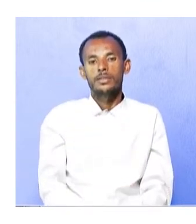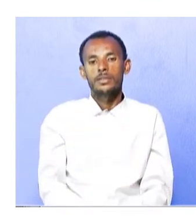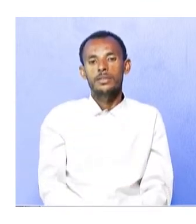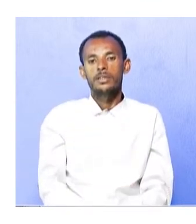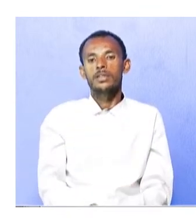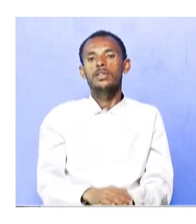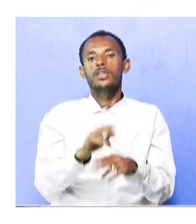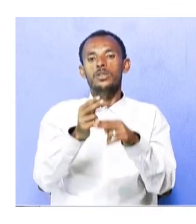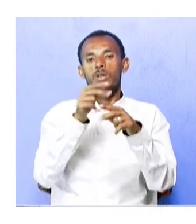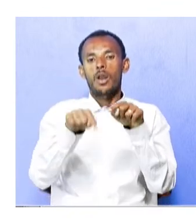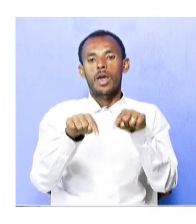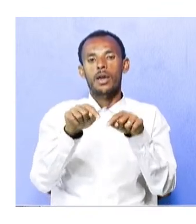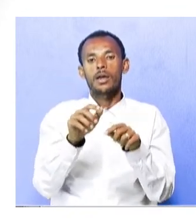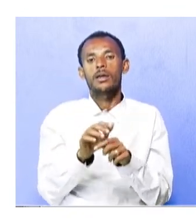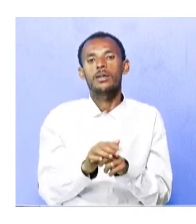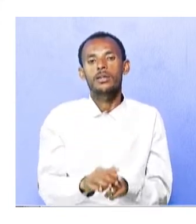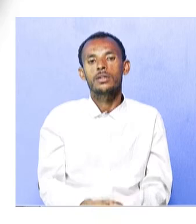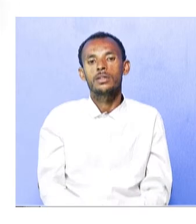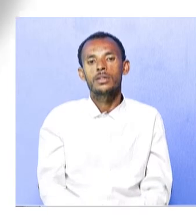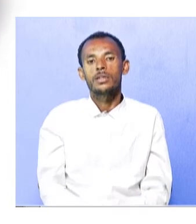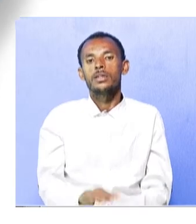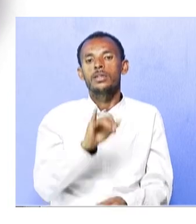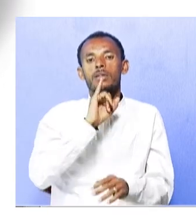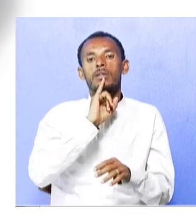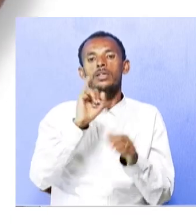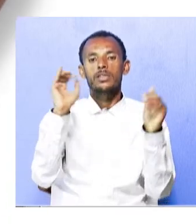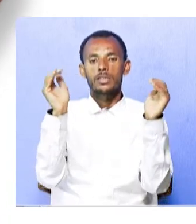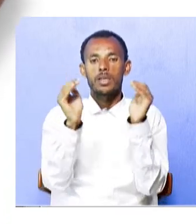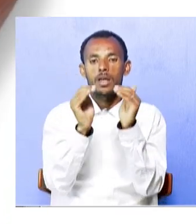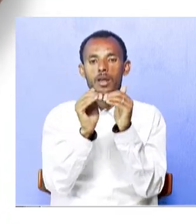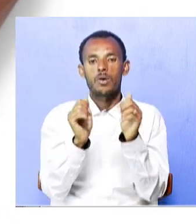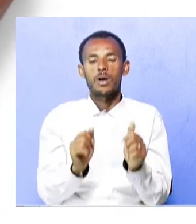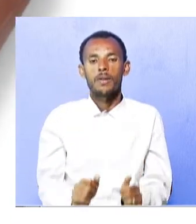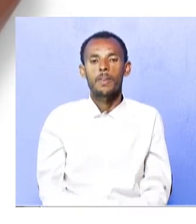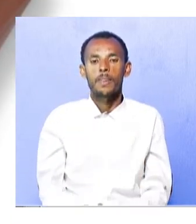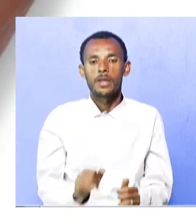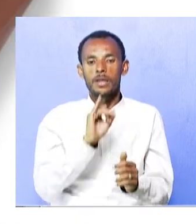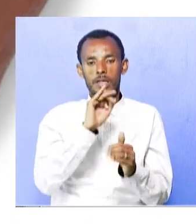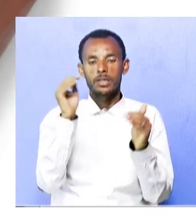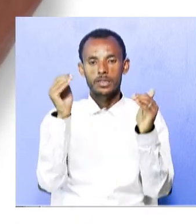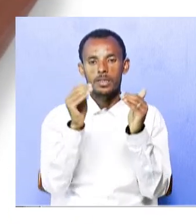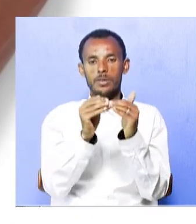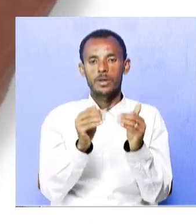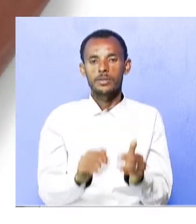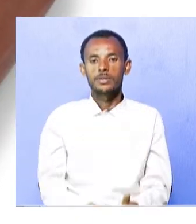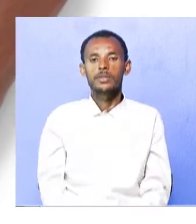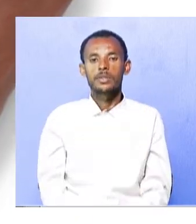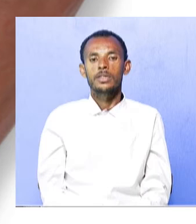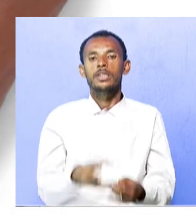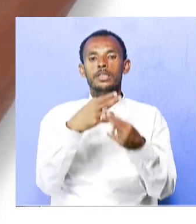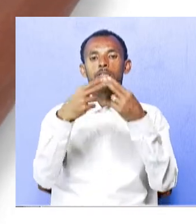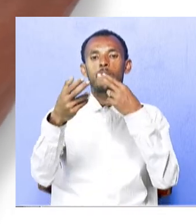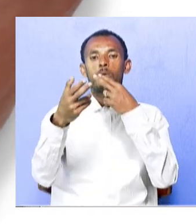is equal to is equal to the